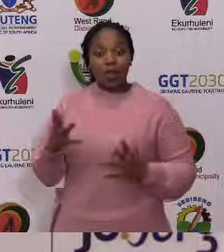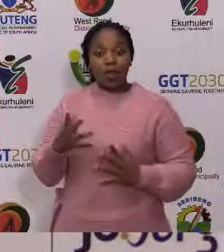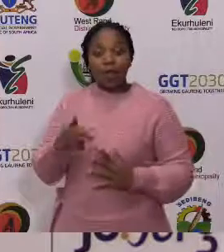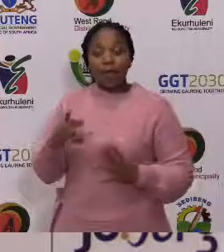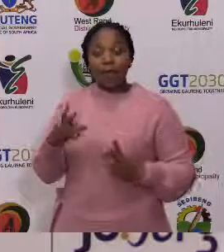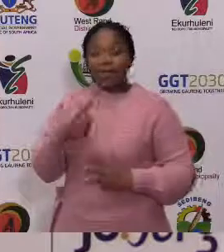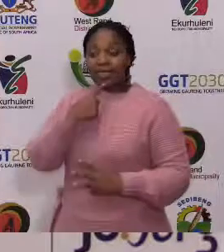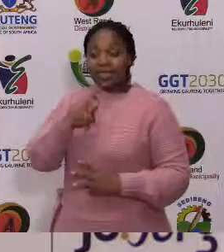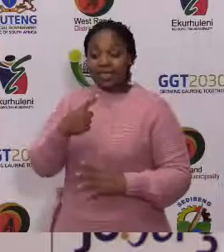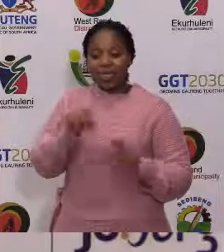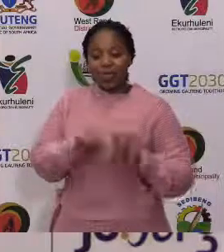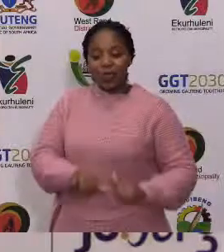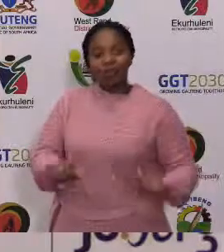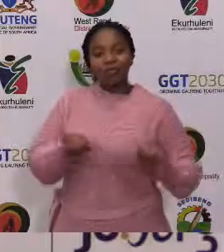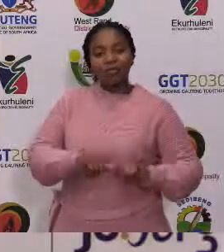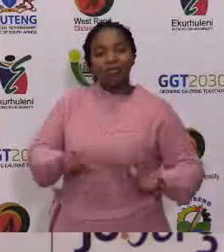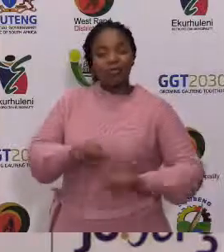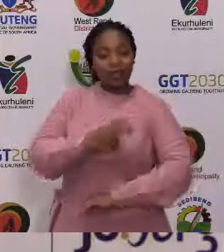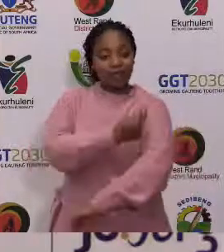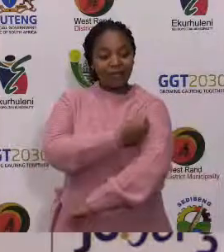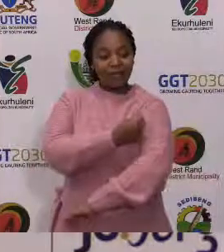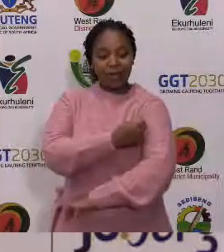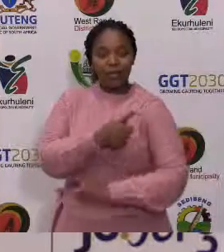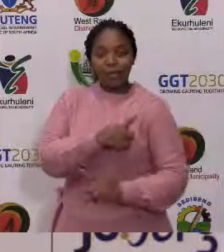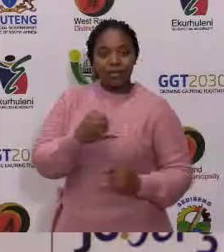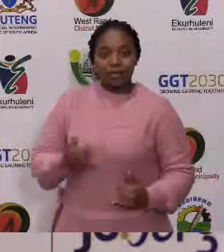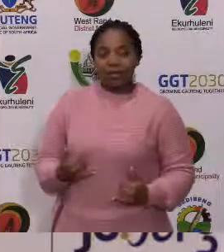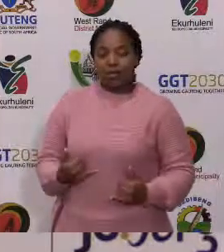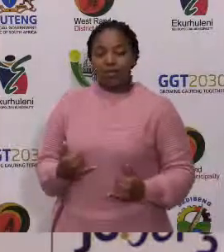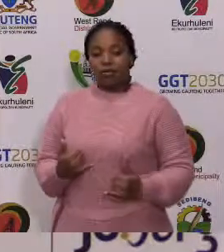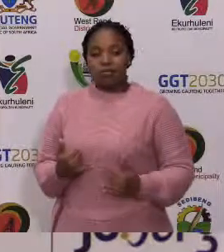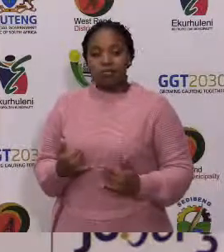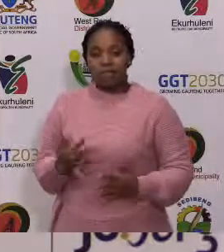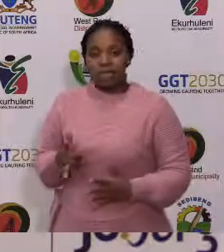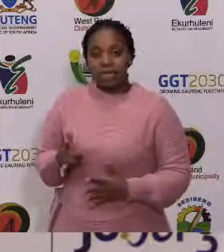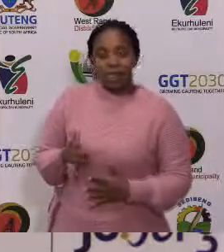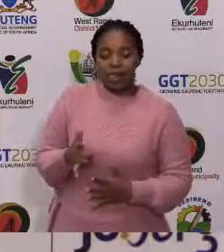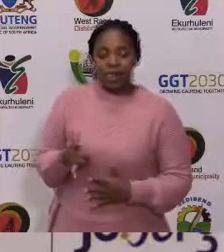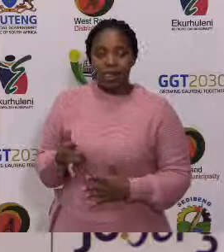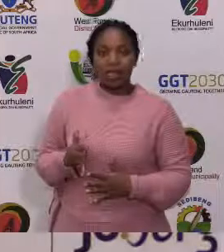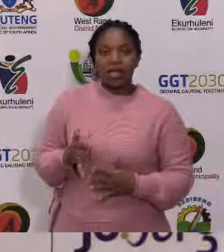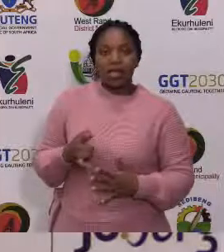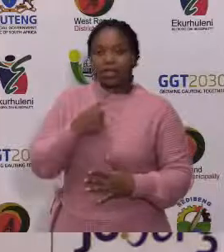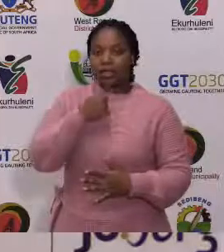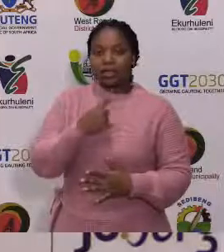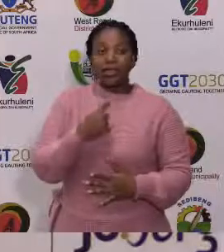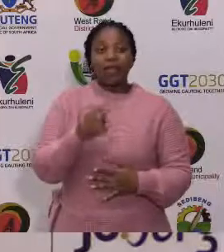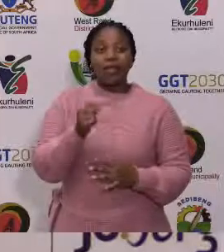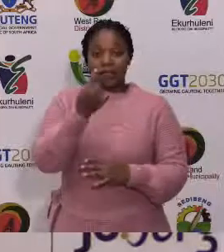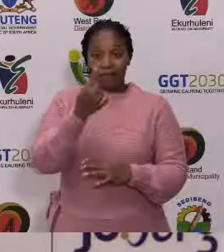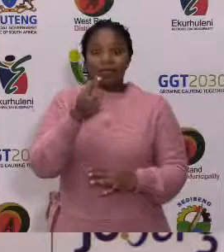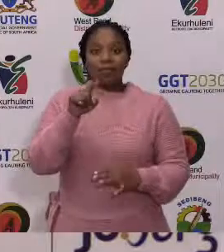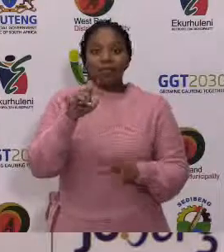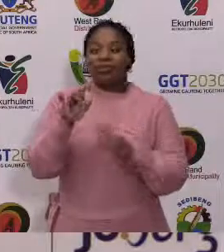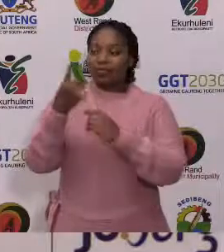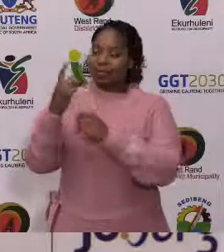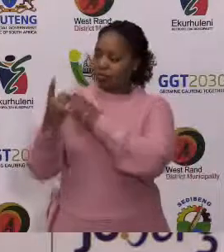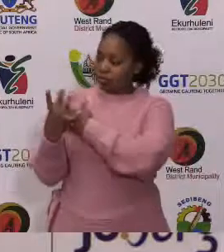indicating that they are waiting for the vaccine, there's a little bit of no, we need to